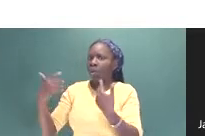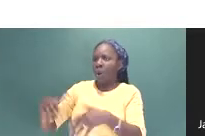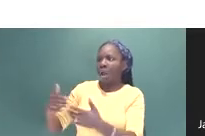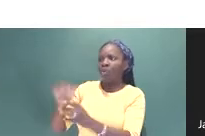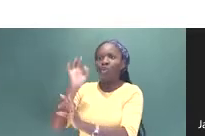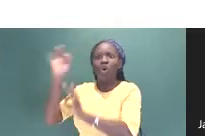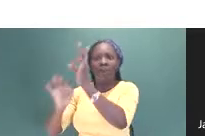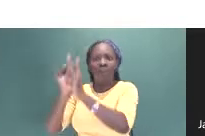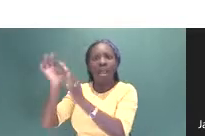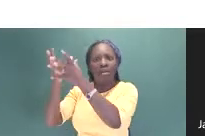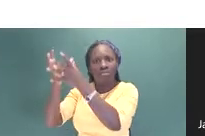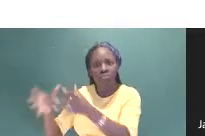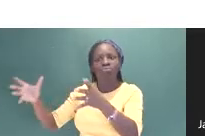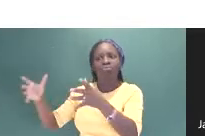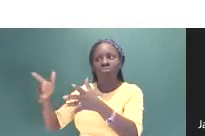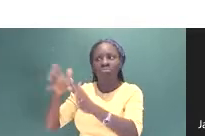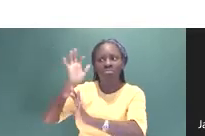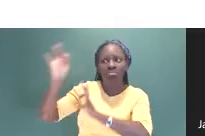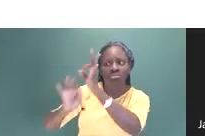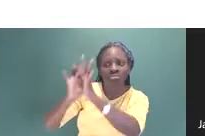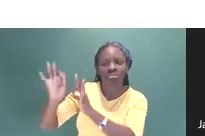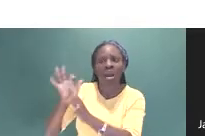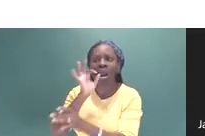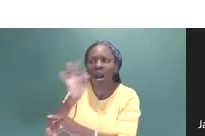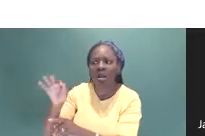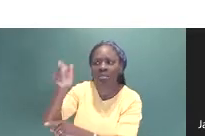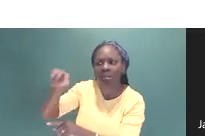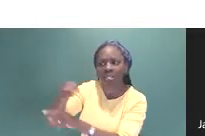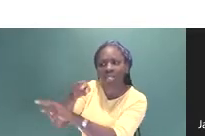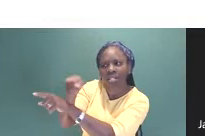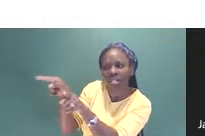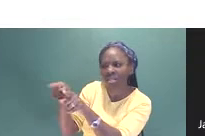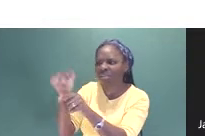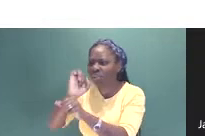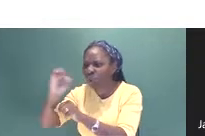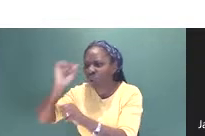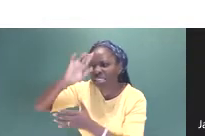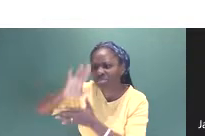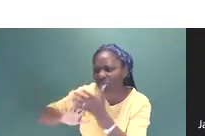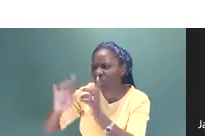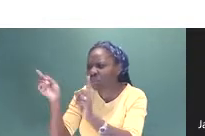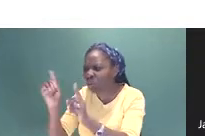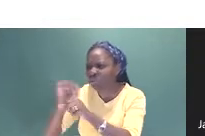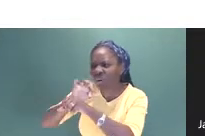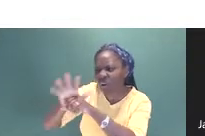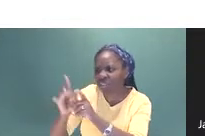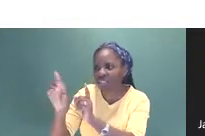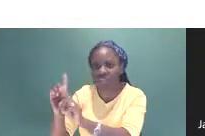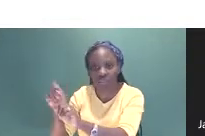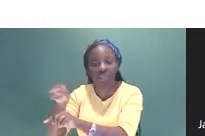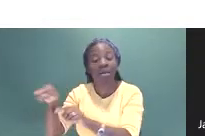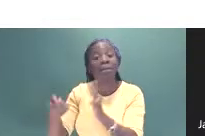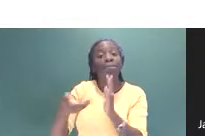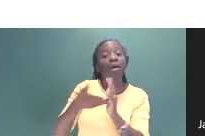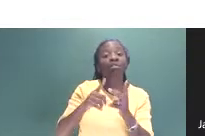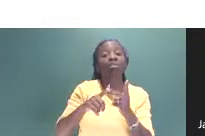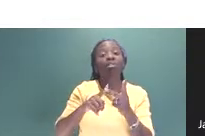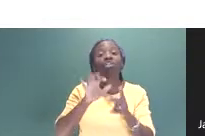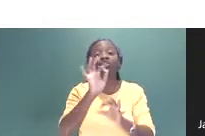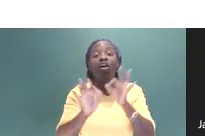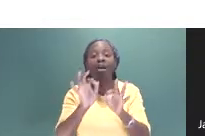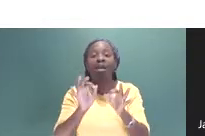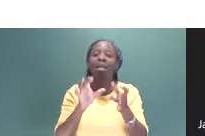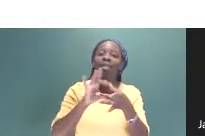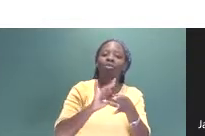surveys looking at asking people themselves about their experiences, but also surveys asking about